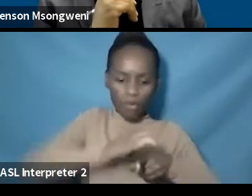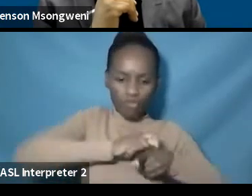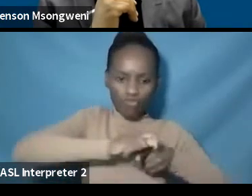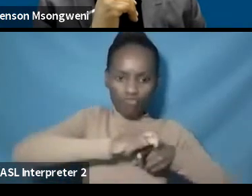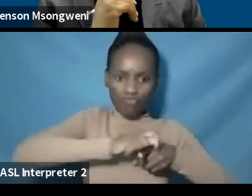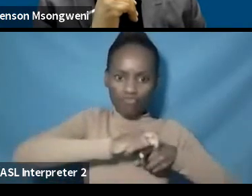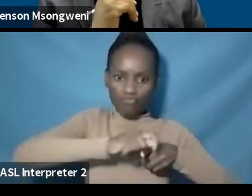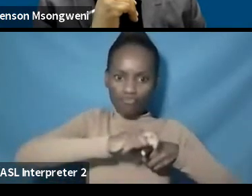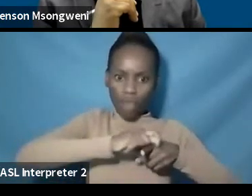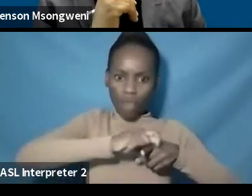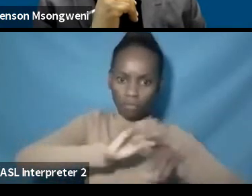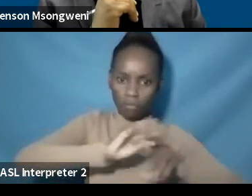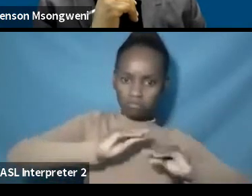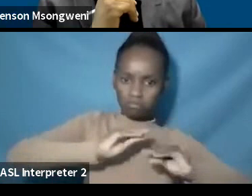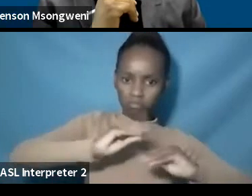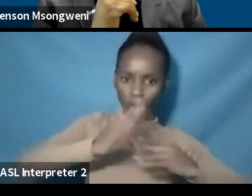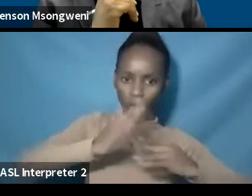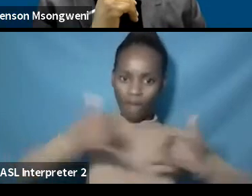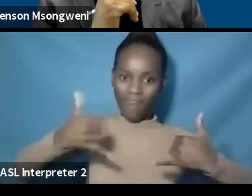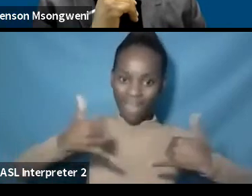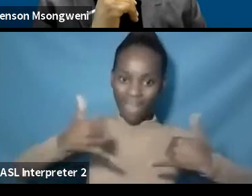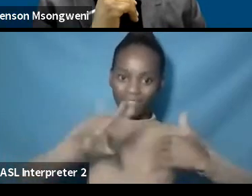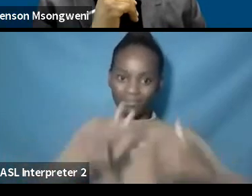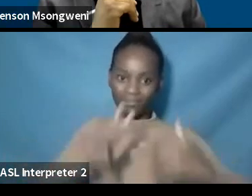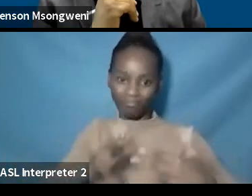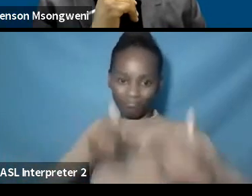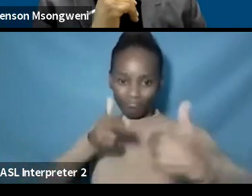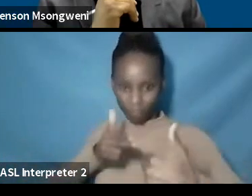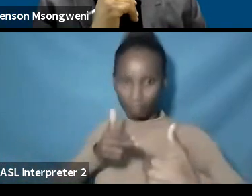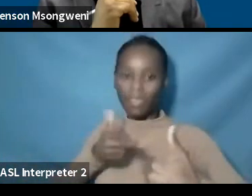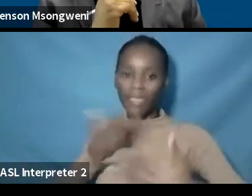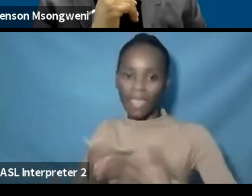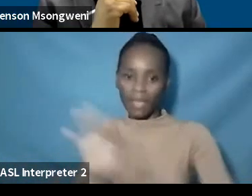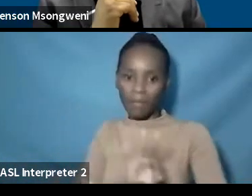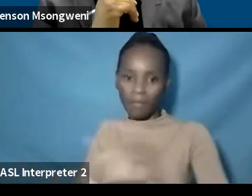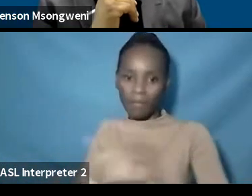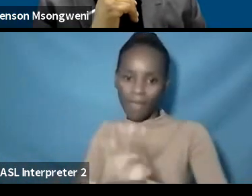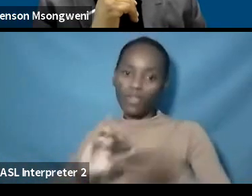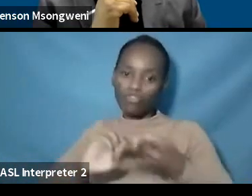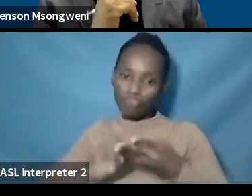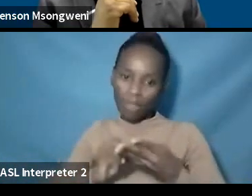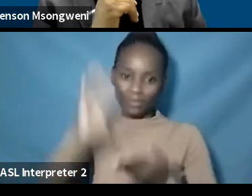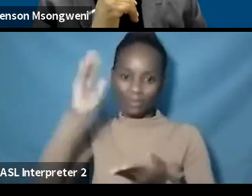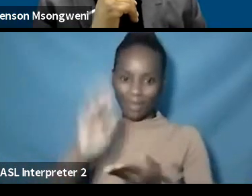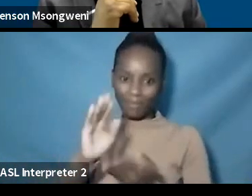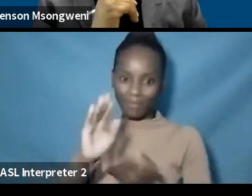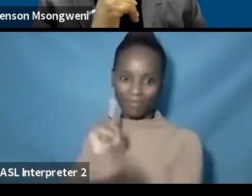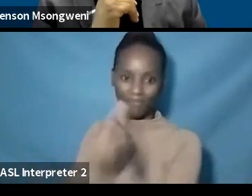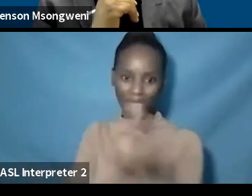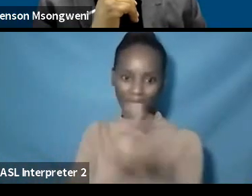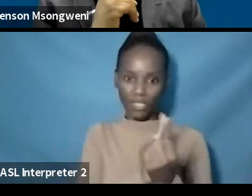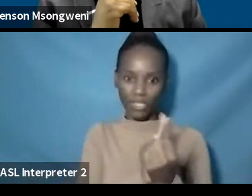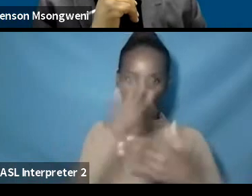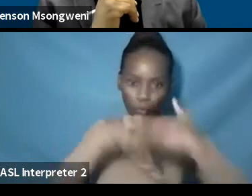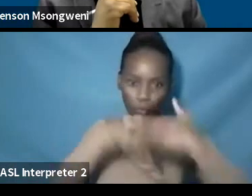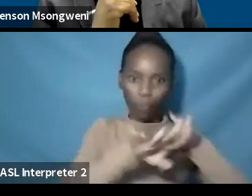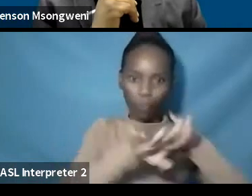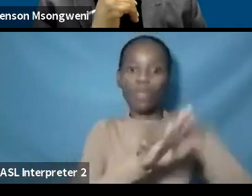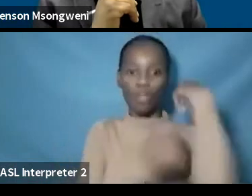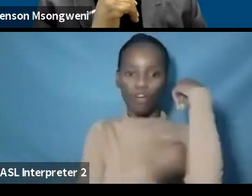avoid contact, we can arrange a contact a training where we can come to your office, or we can